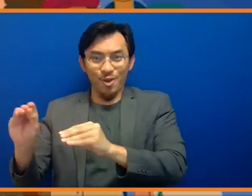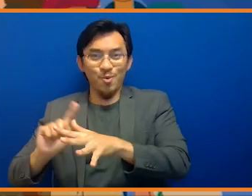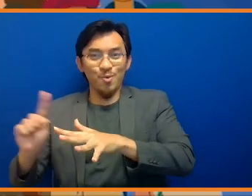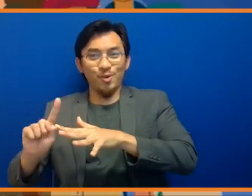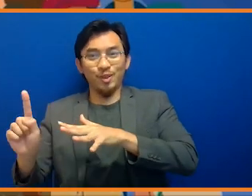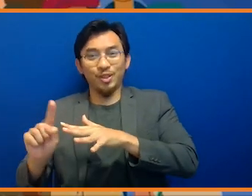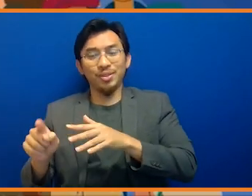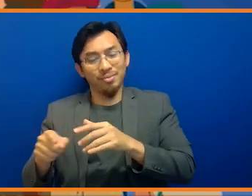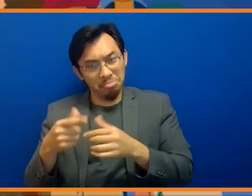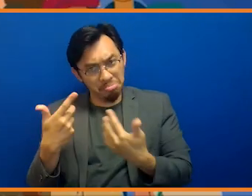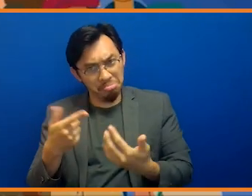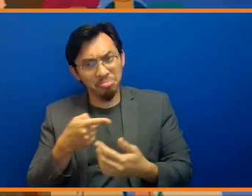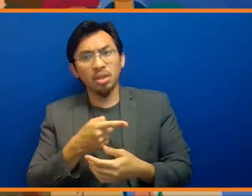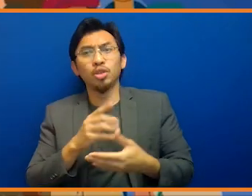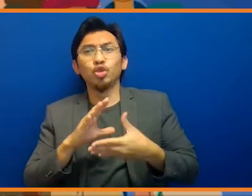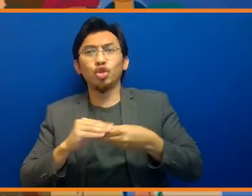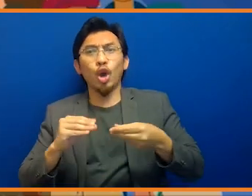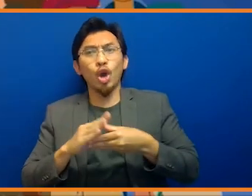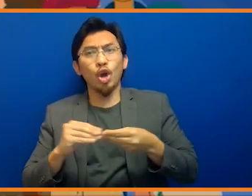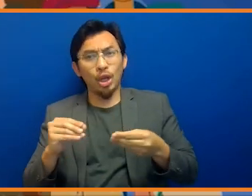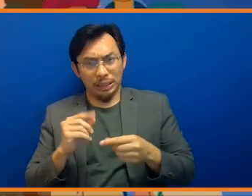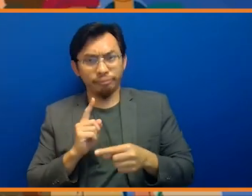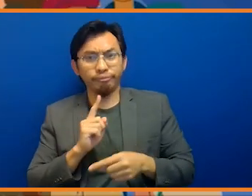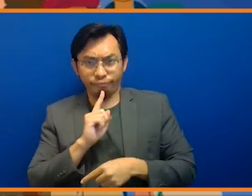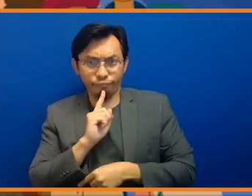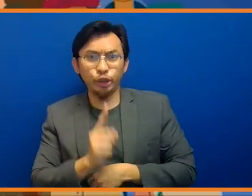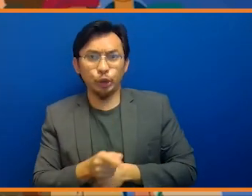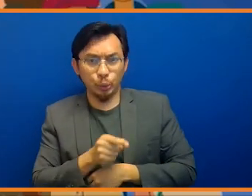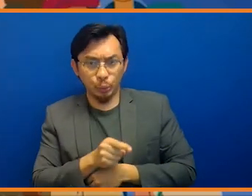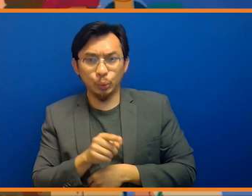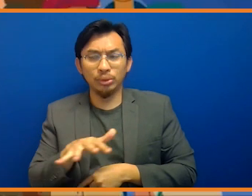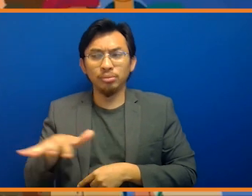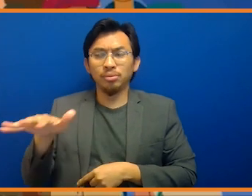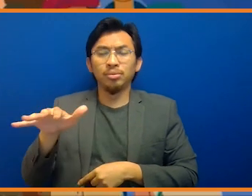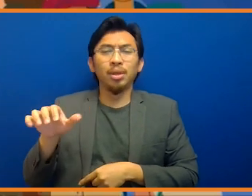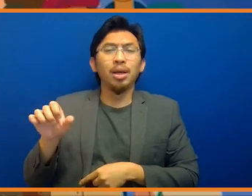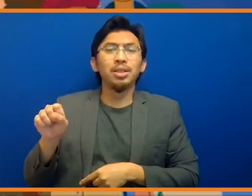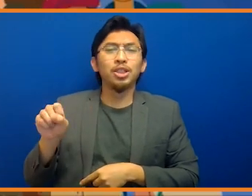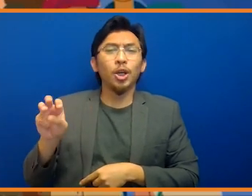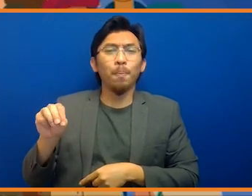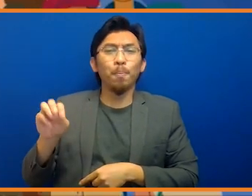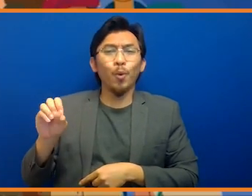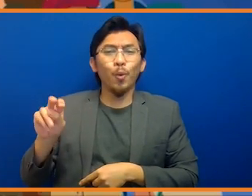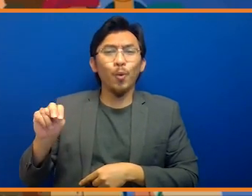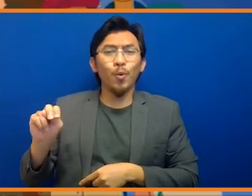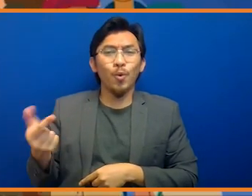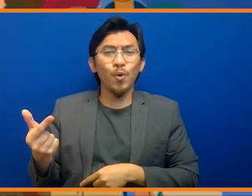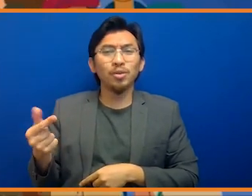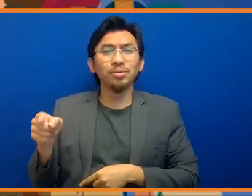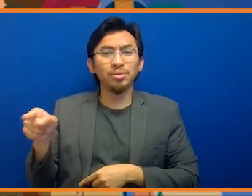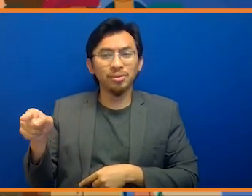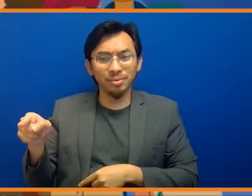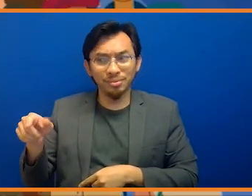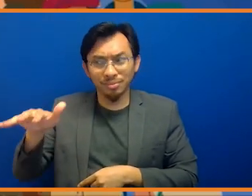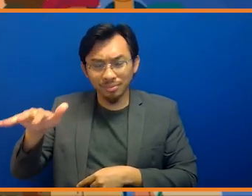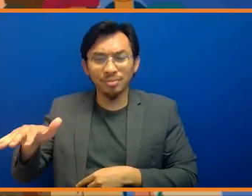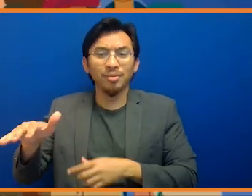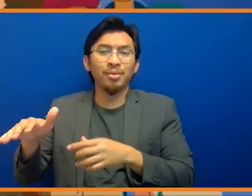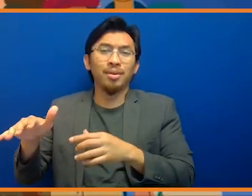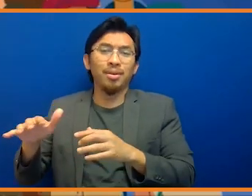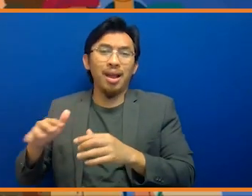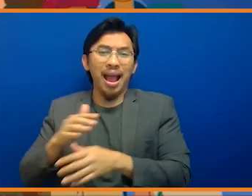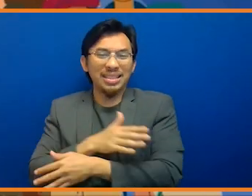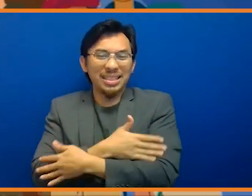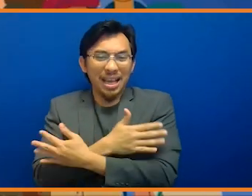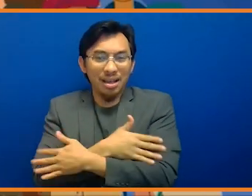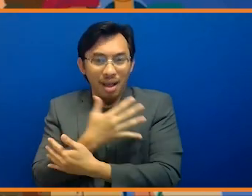evacuation based on the story. Small, yeah, small. This. But actually, in the mainland Aceh also, we